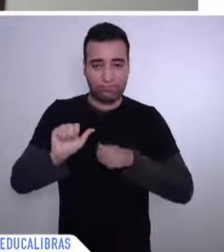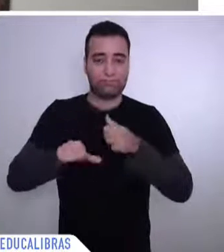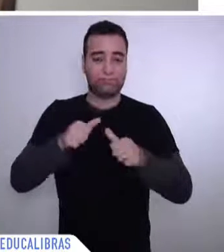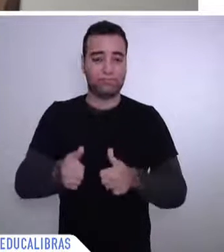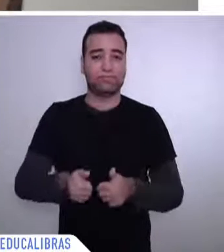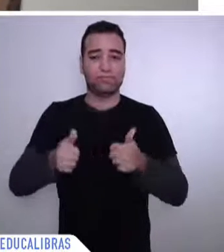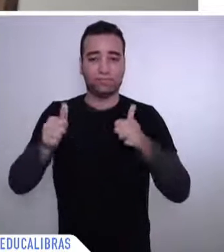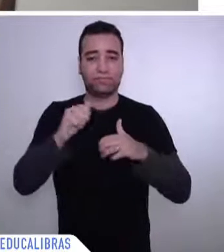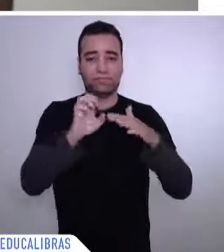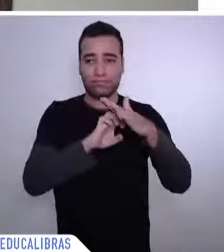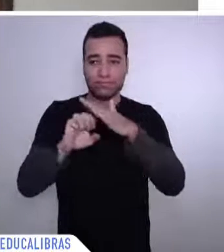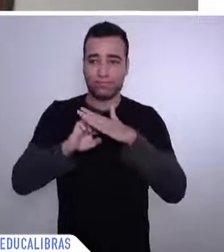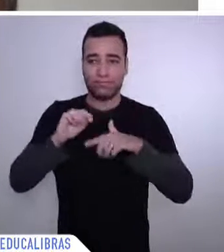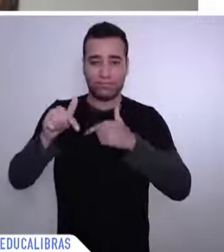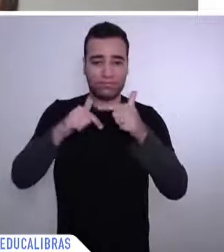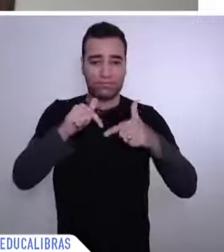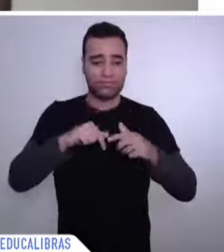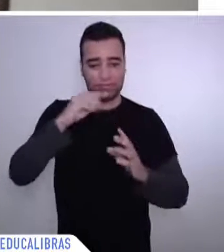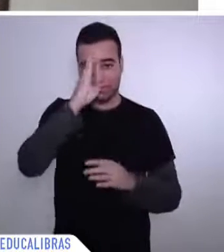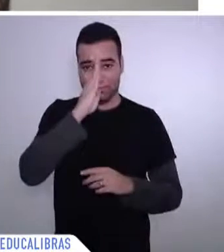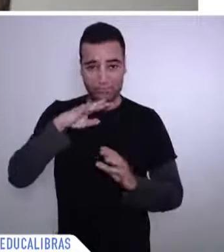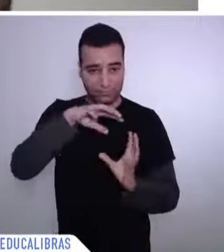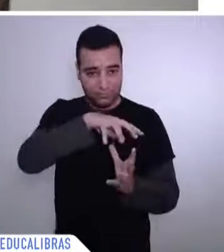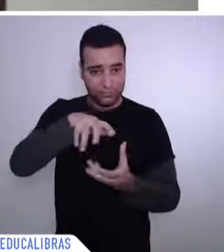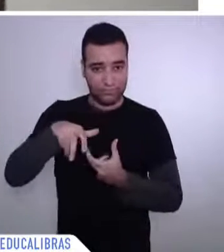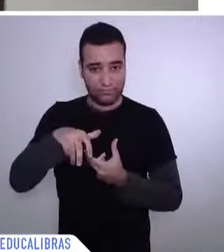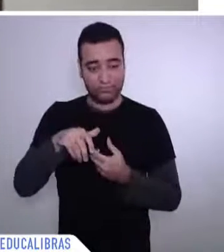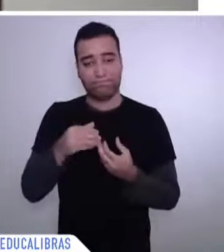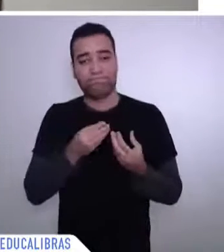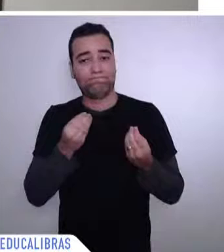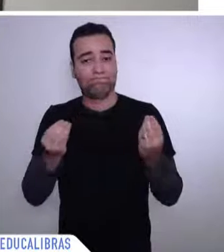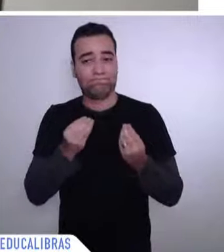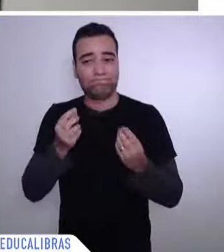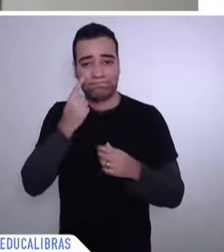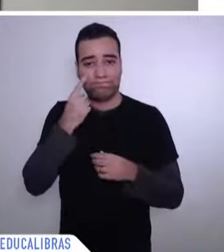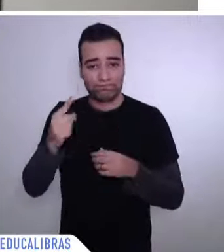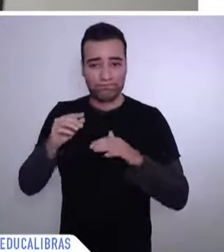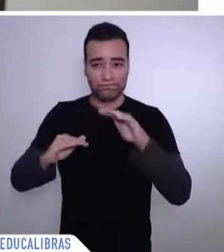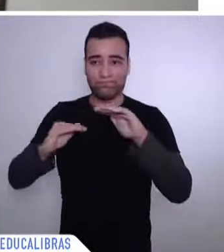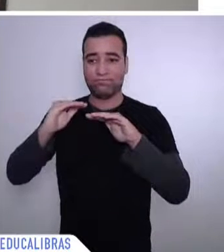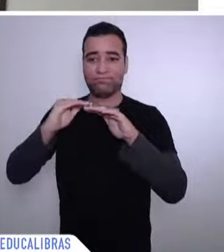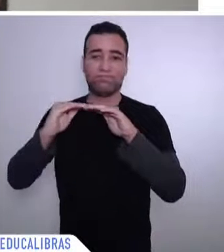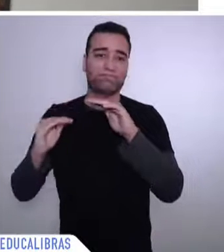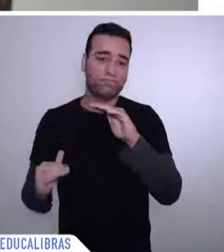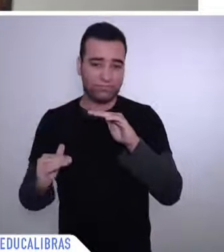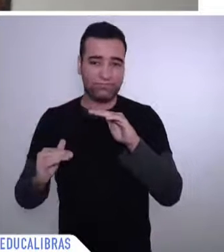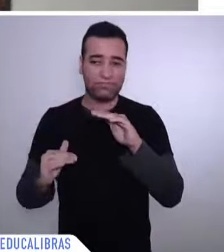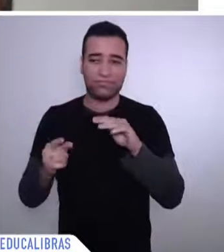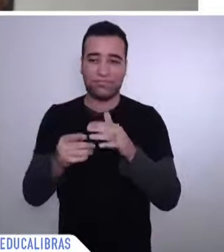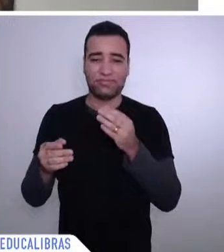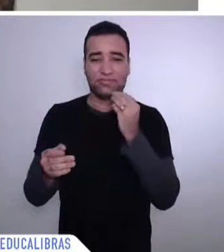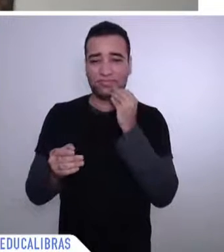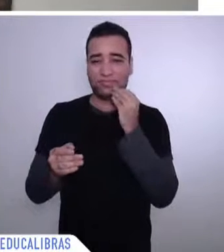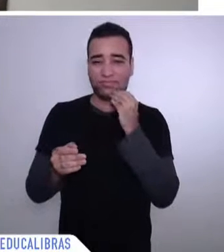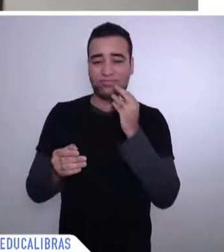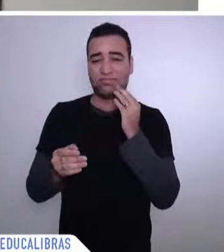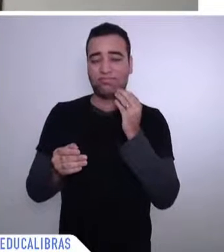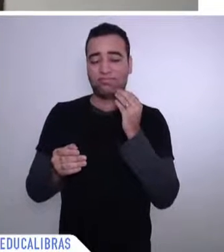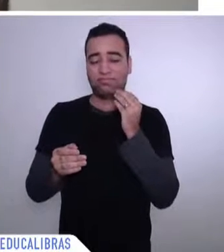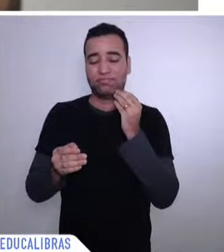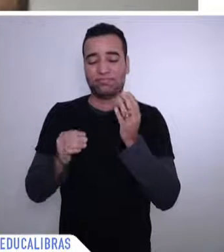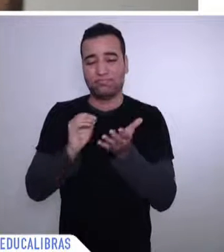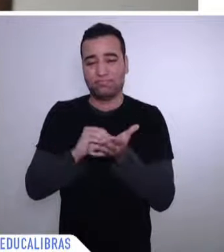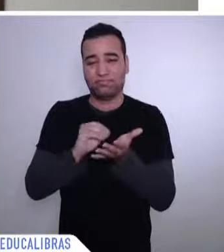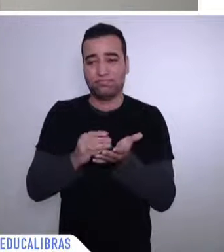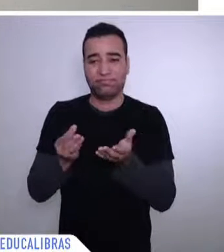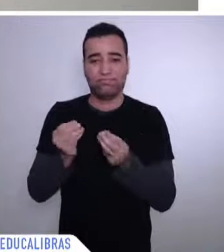encourage employment and decent work as defined by the International Labour Organization. How to respond to